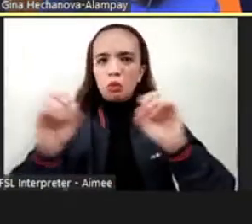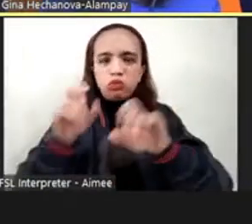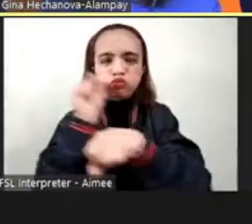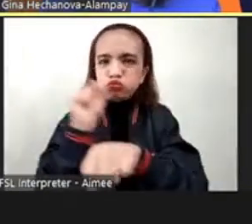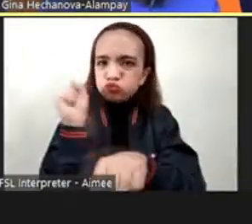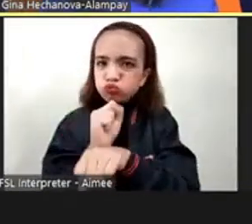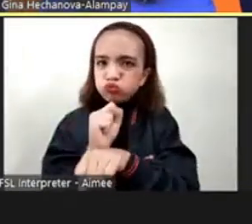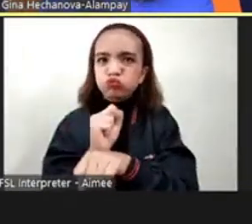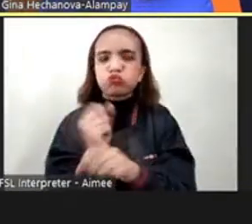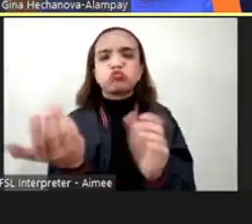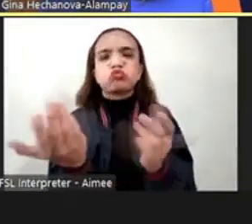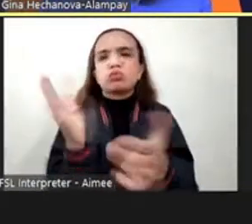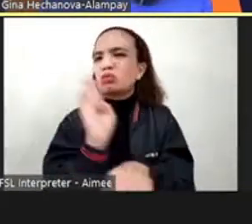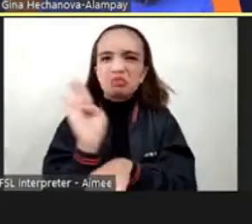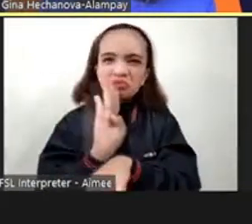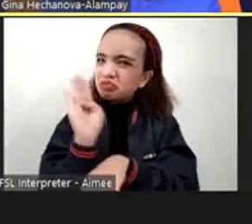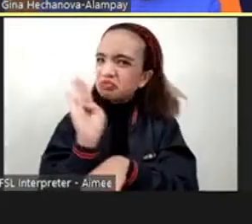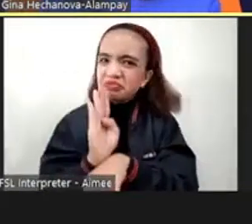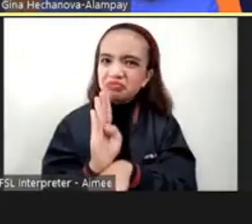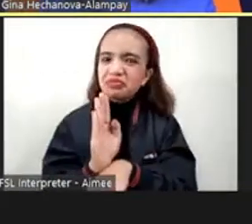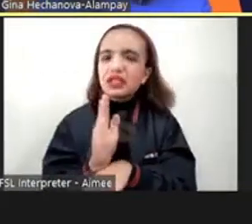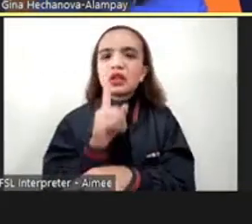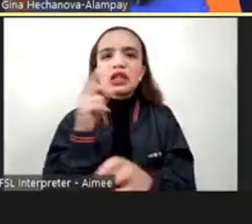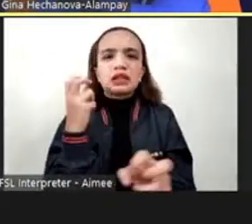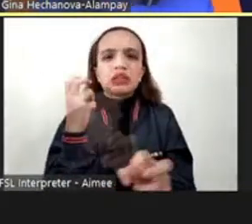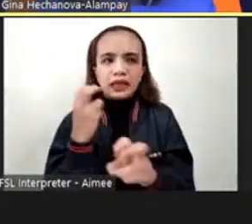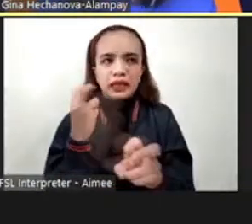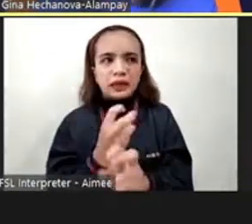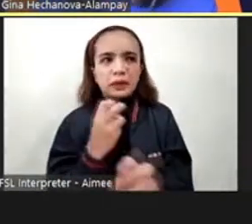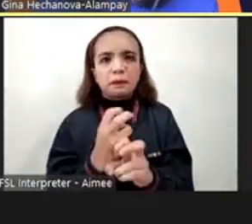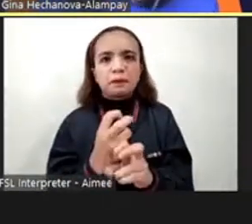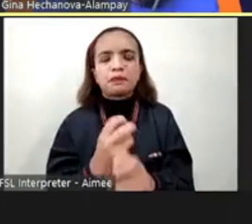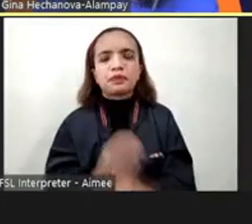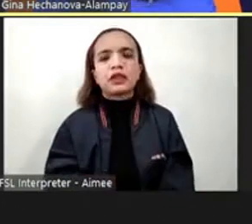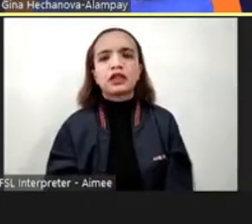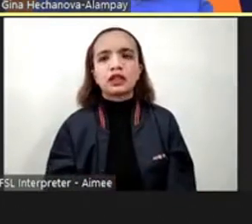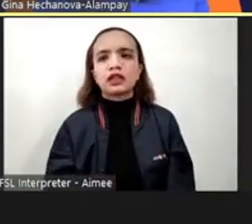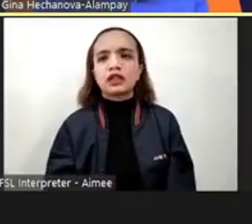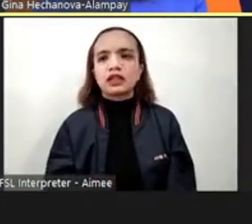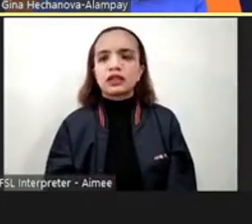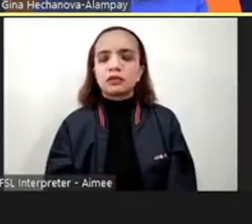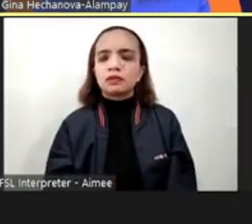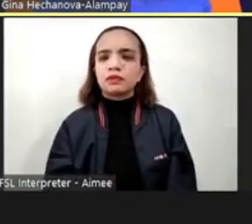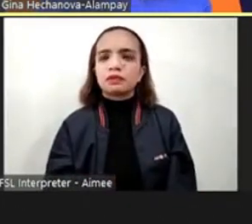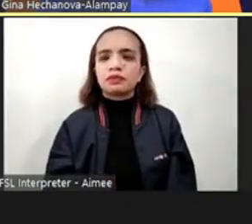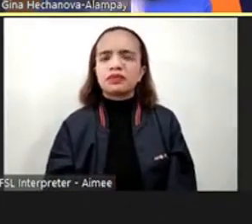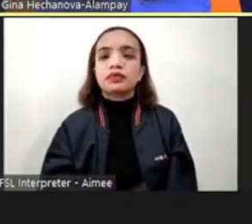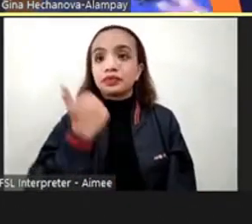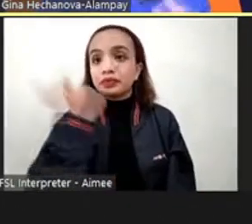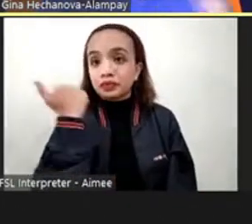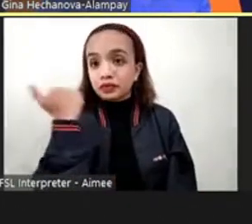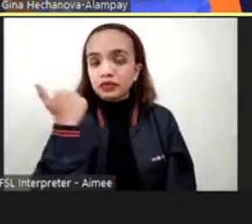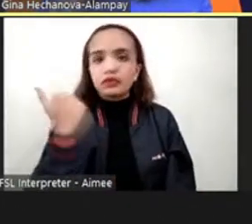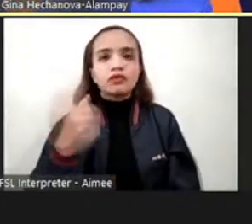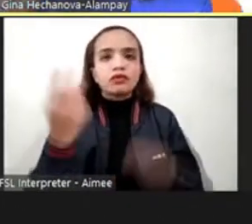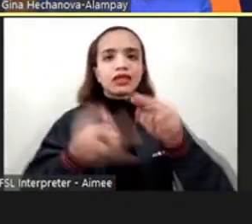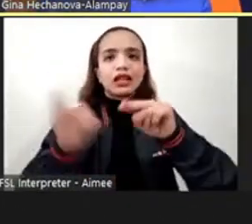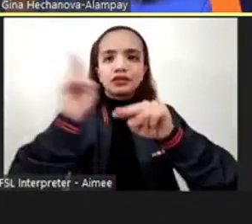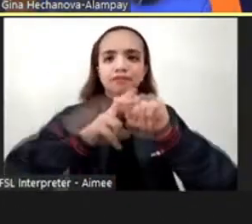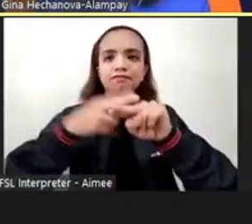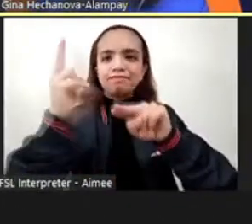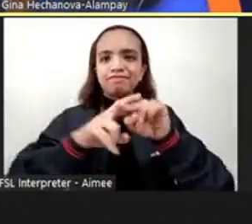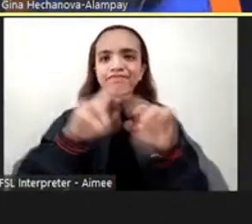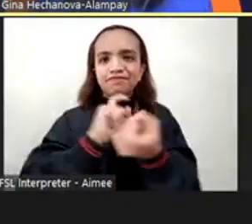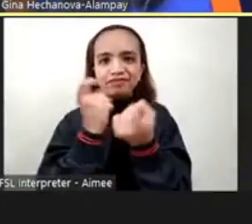their incomes. And that's very difficult, especially if you're a breadwinner. For others, the increase or change in this